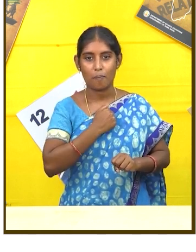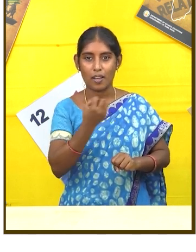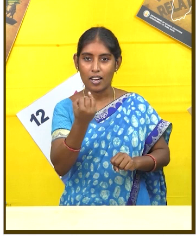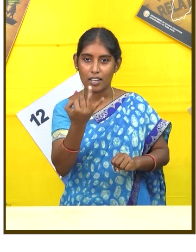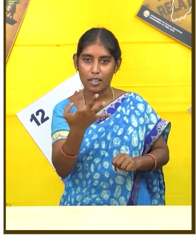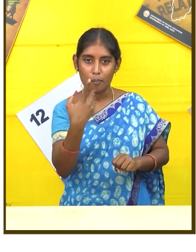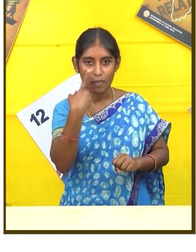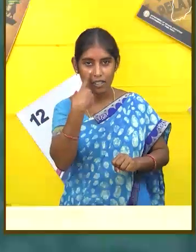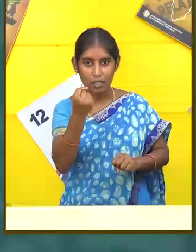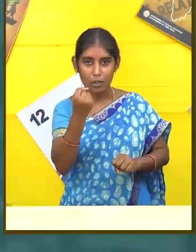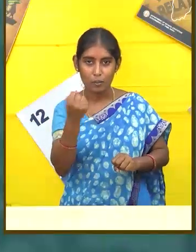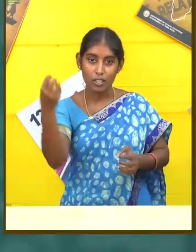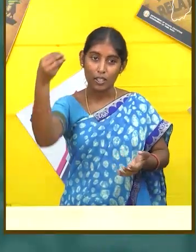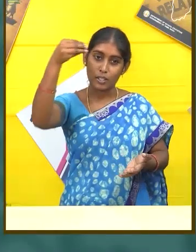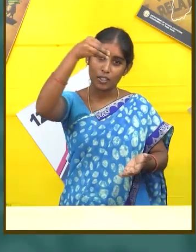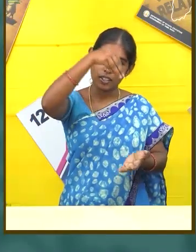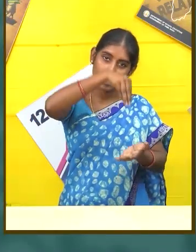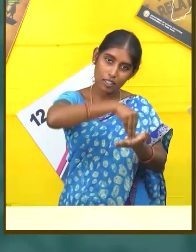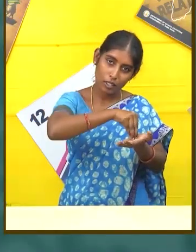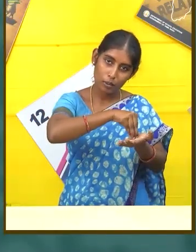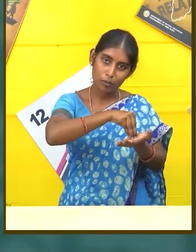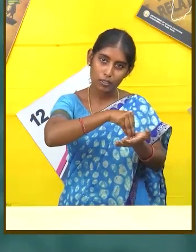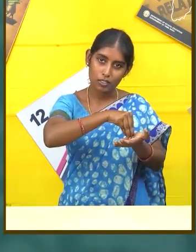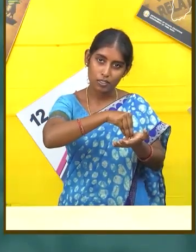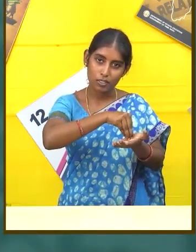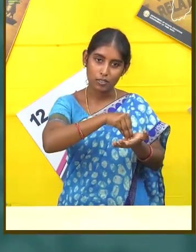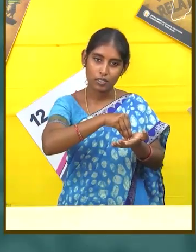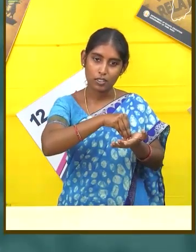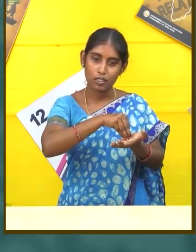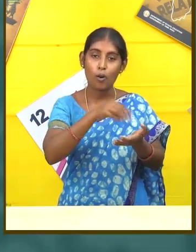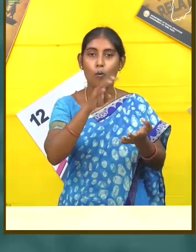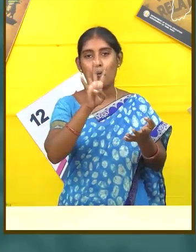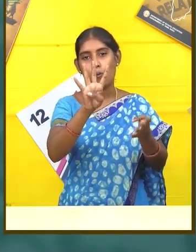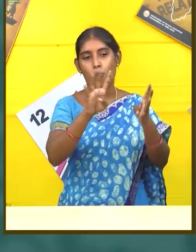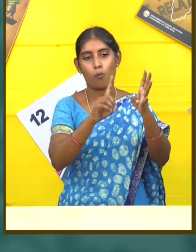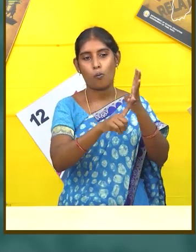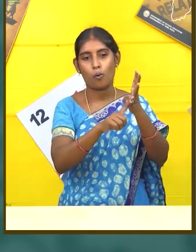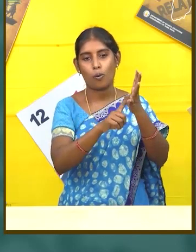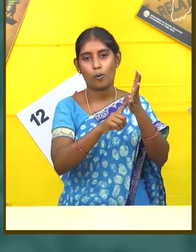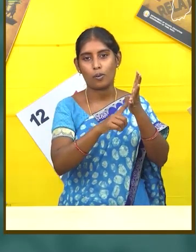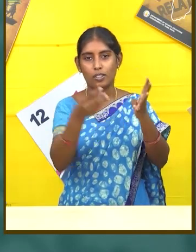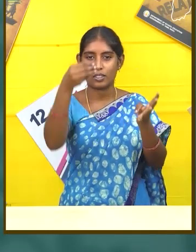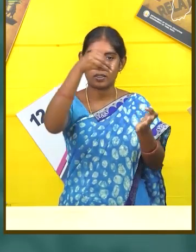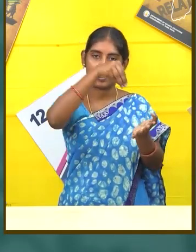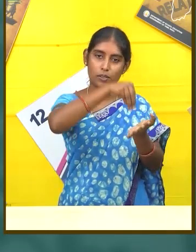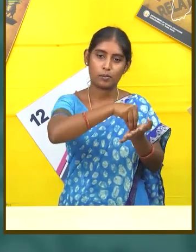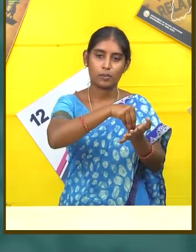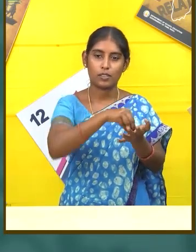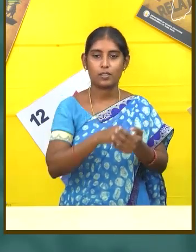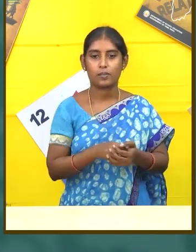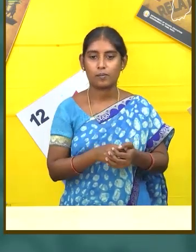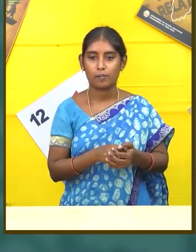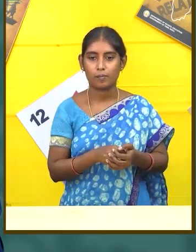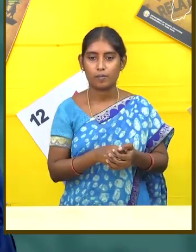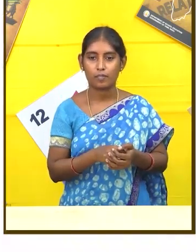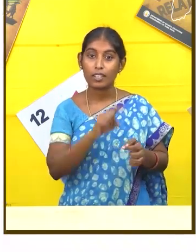that is here is z. So that should be substituted in any one of the equation, either fourth equation or sixth equation.